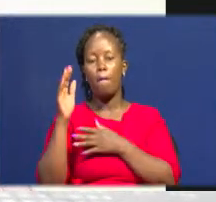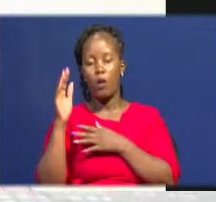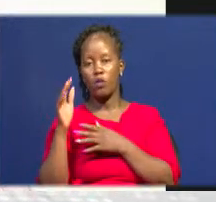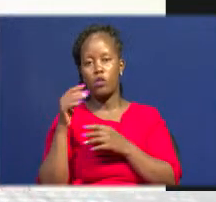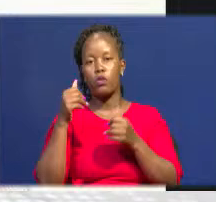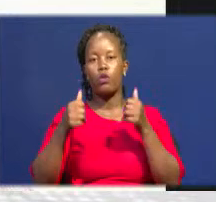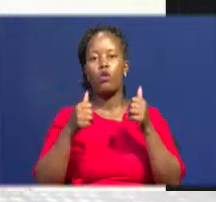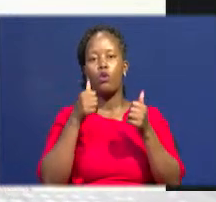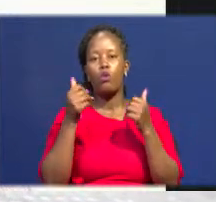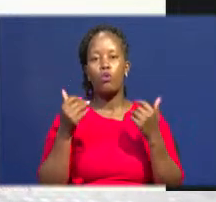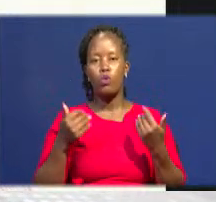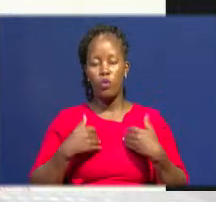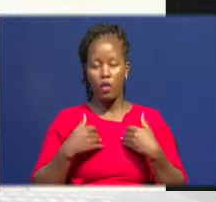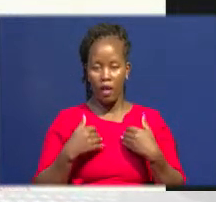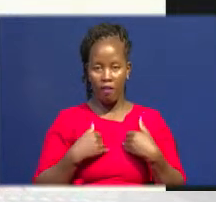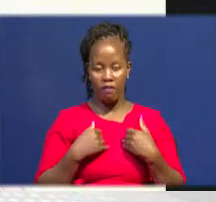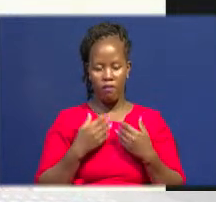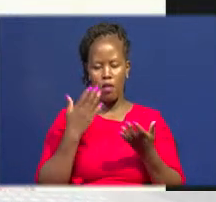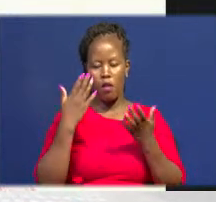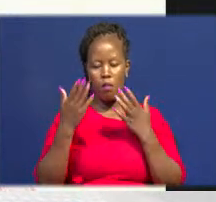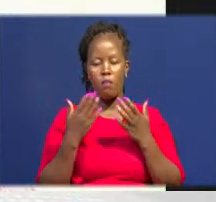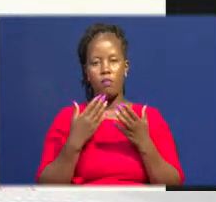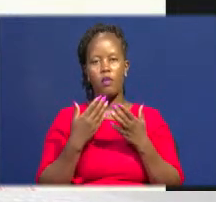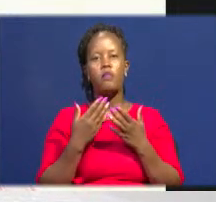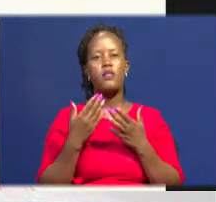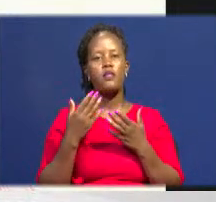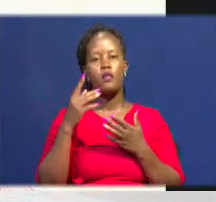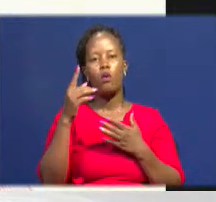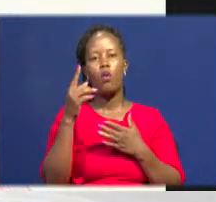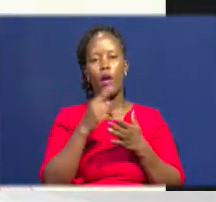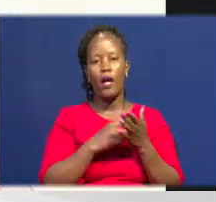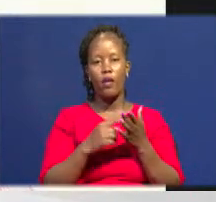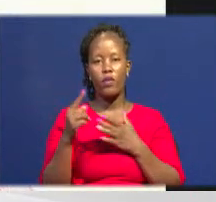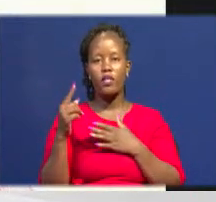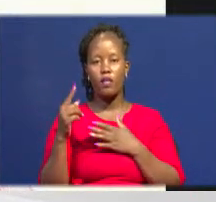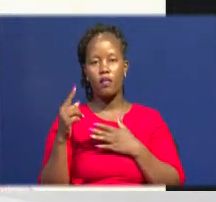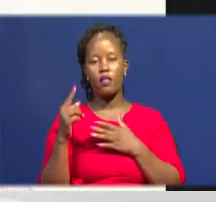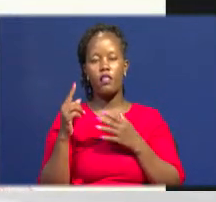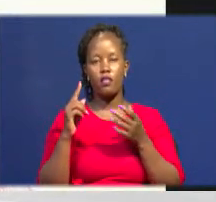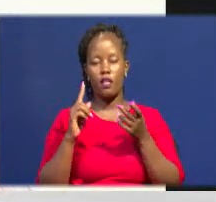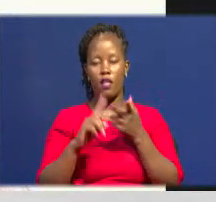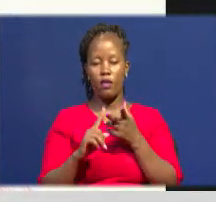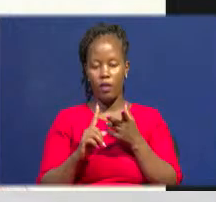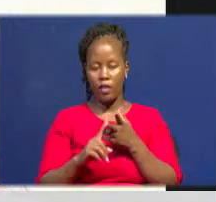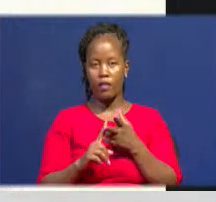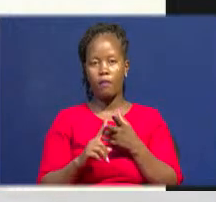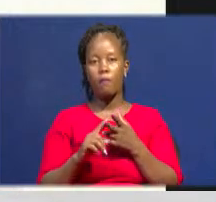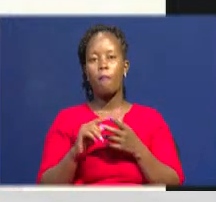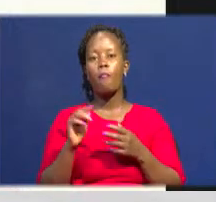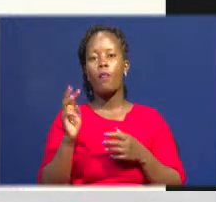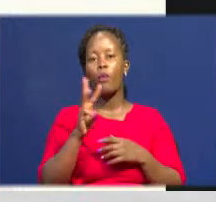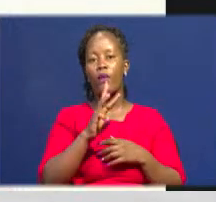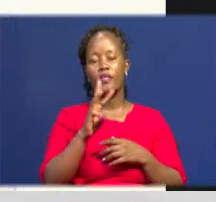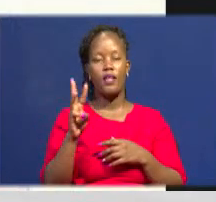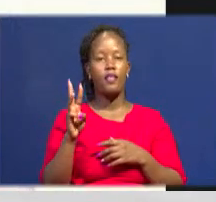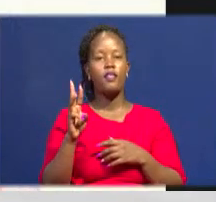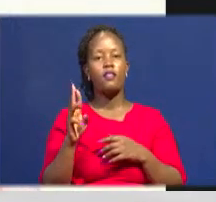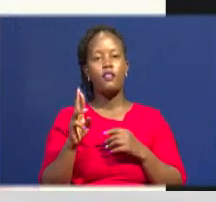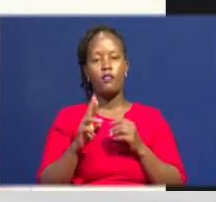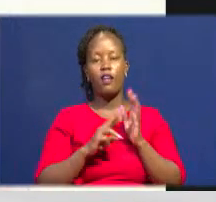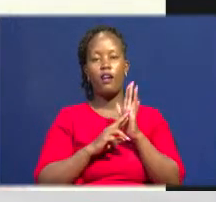I think they ended a week ago. And Western will present very formidable